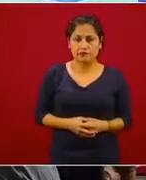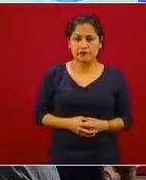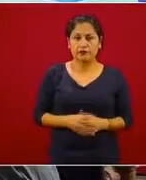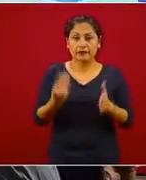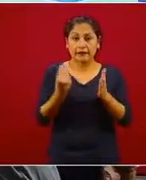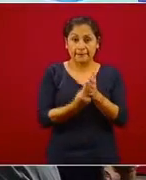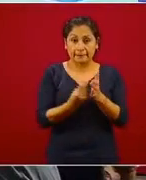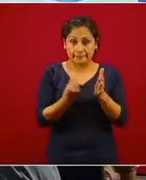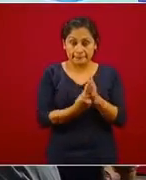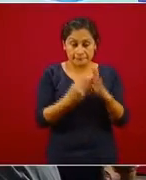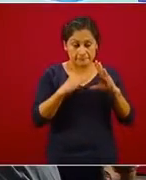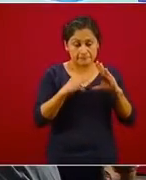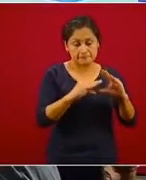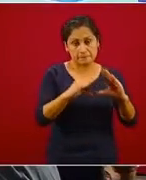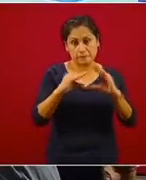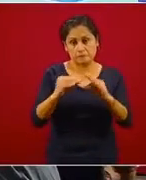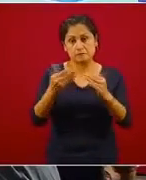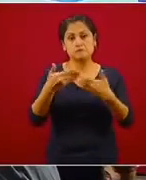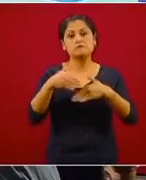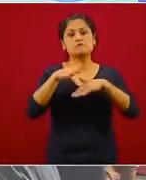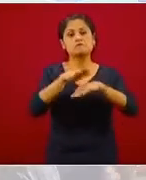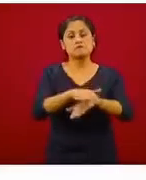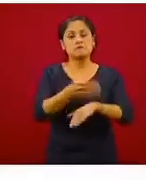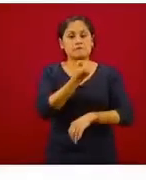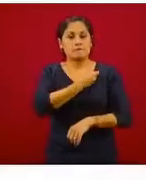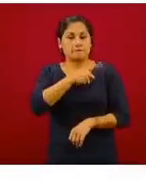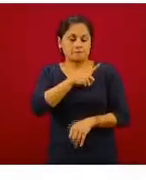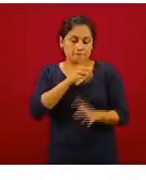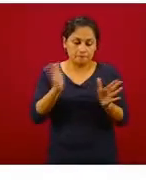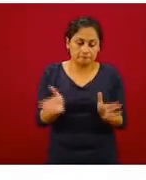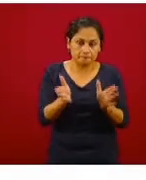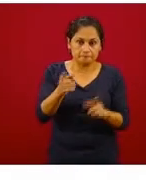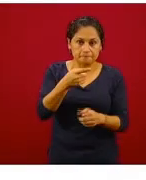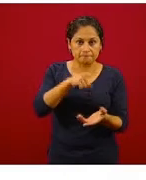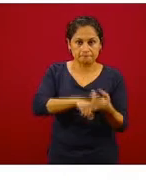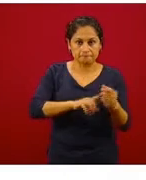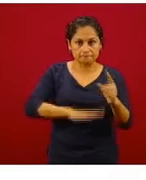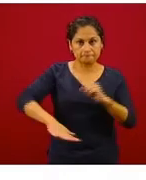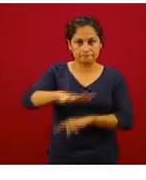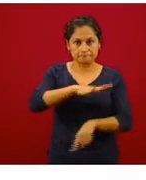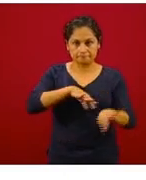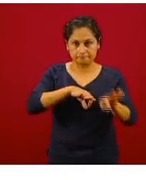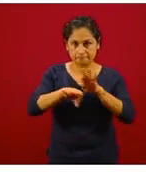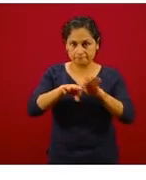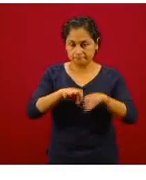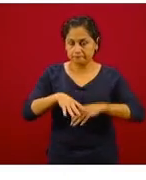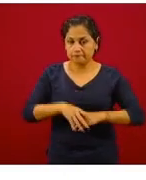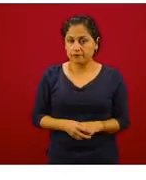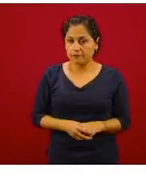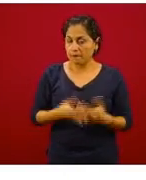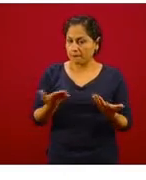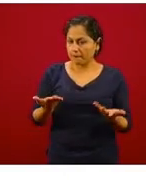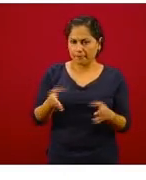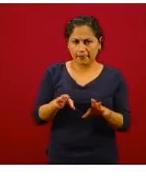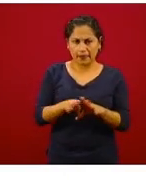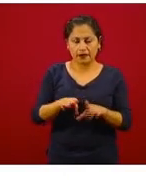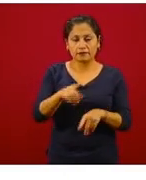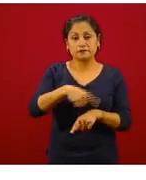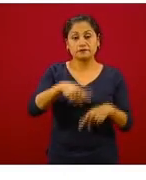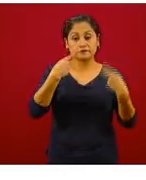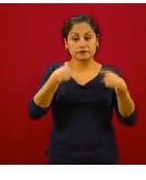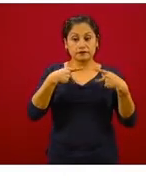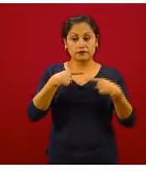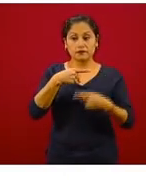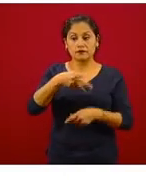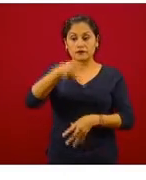So, for example, some actions for education or training in terms of advocating